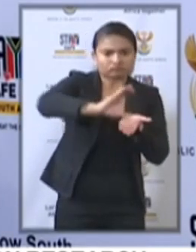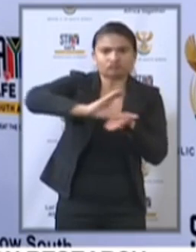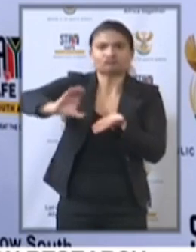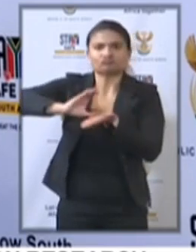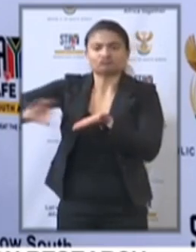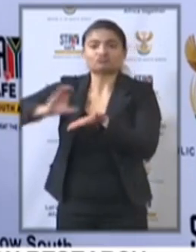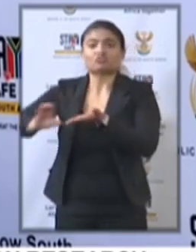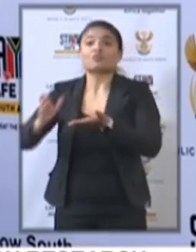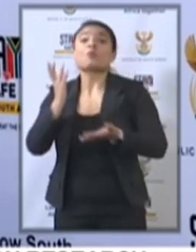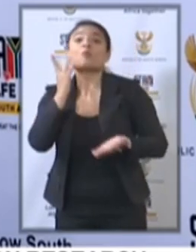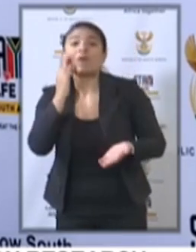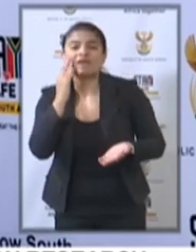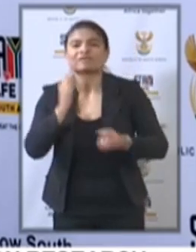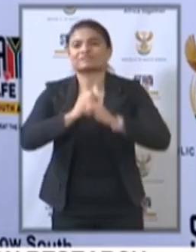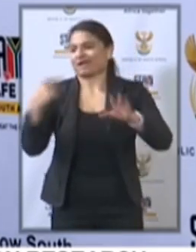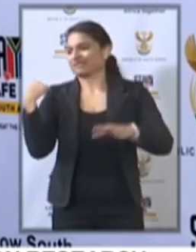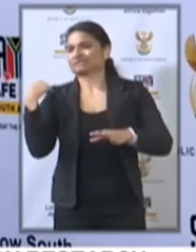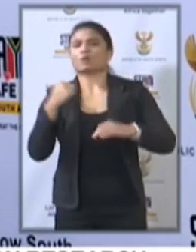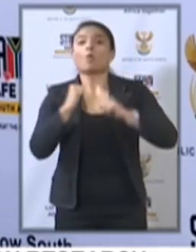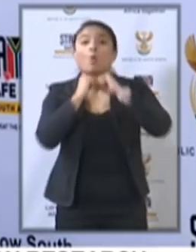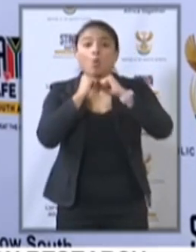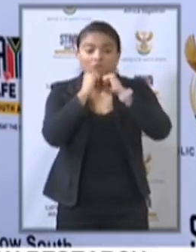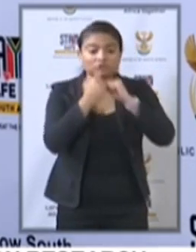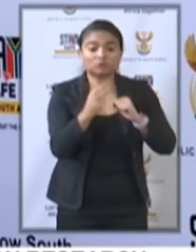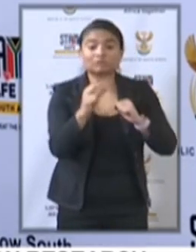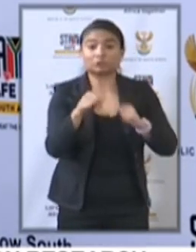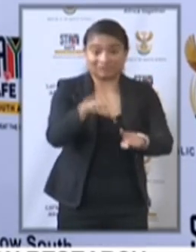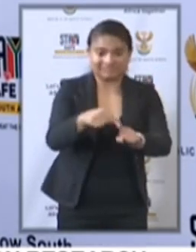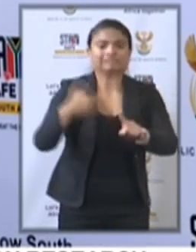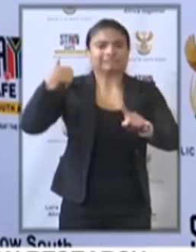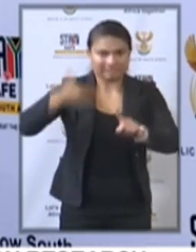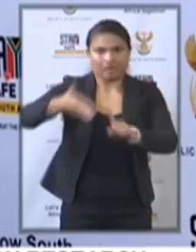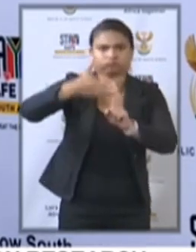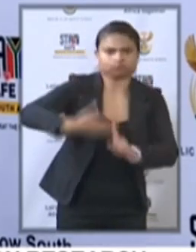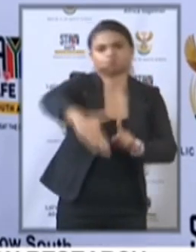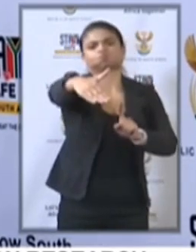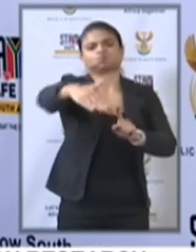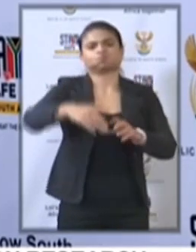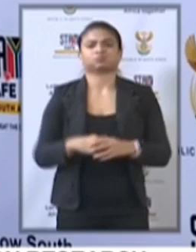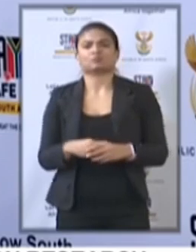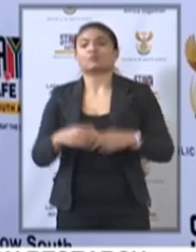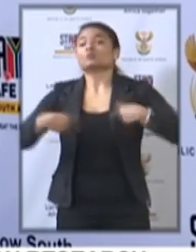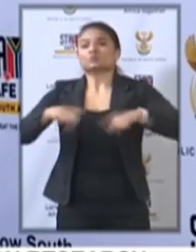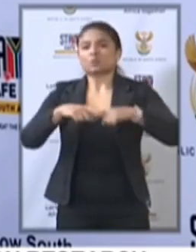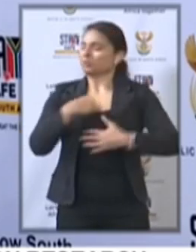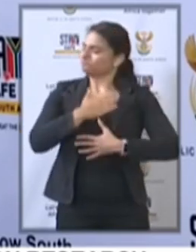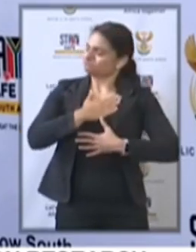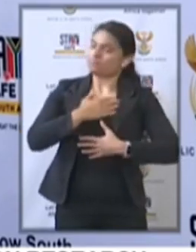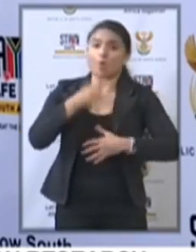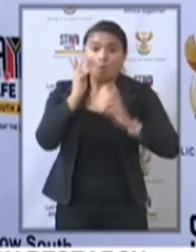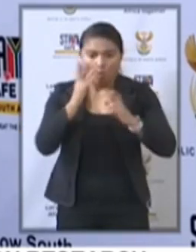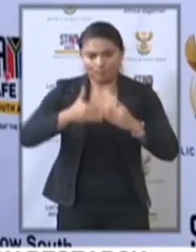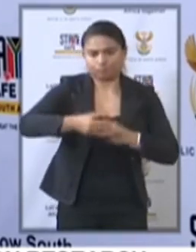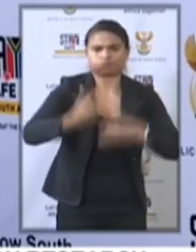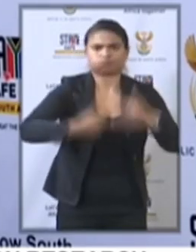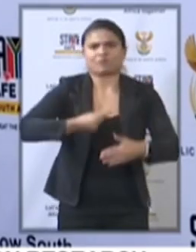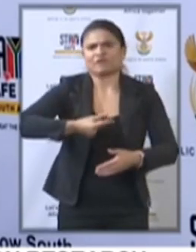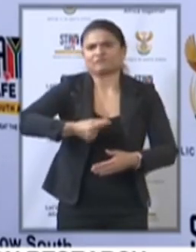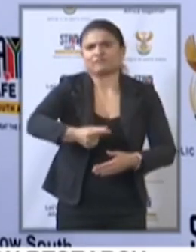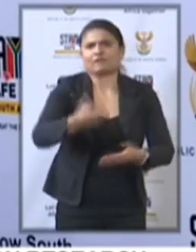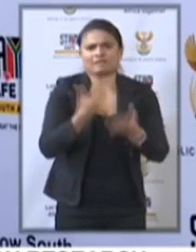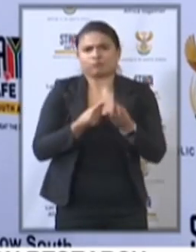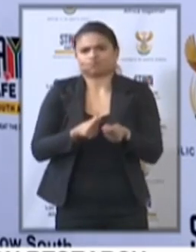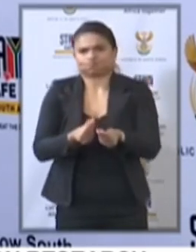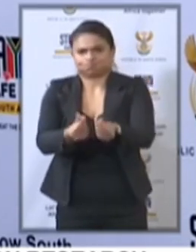August 2020 in order to ensure a rapid response. Let me now move on to deal